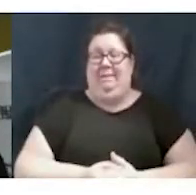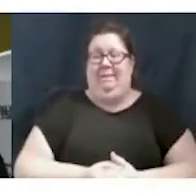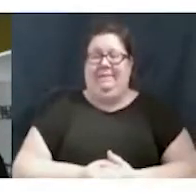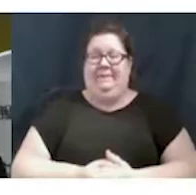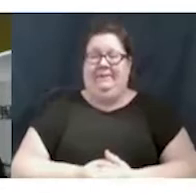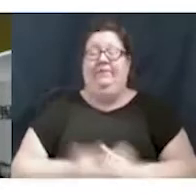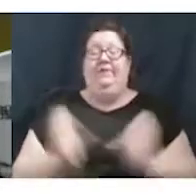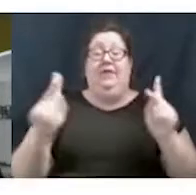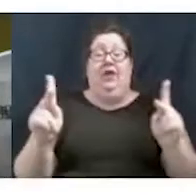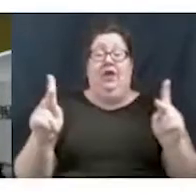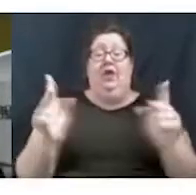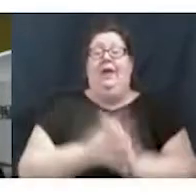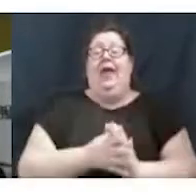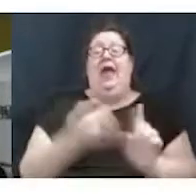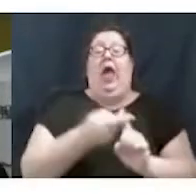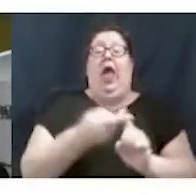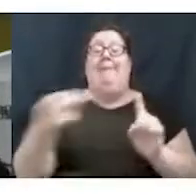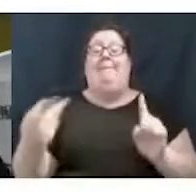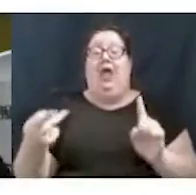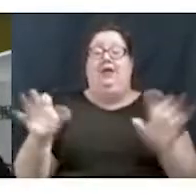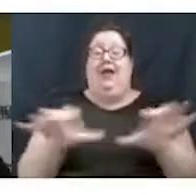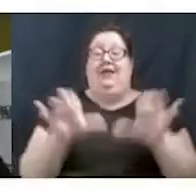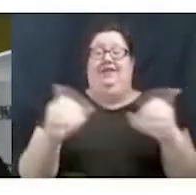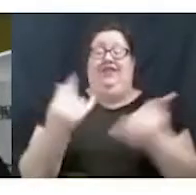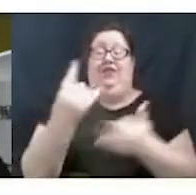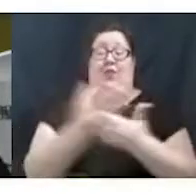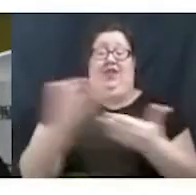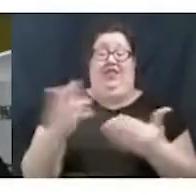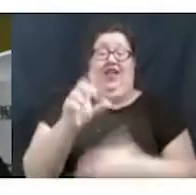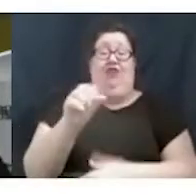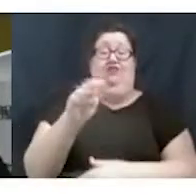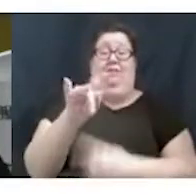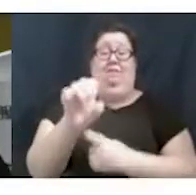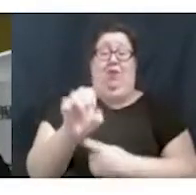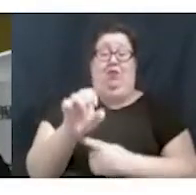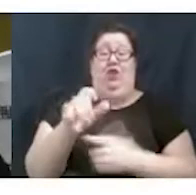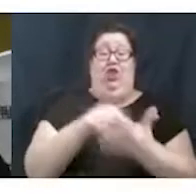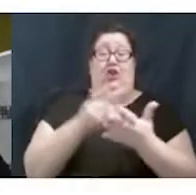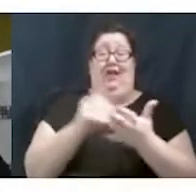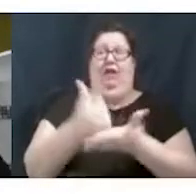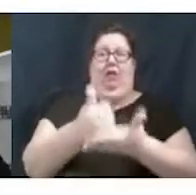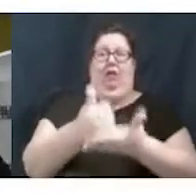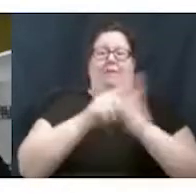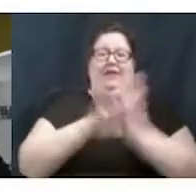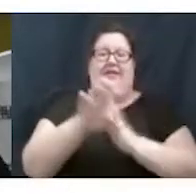All right, unplugged activities. This was one of the things remote learning helped me develop further. And sometimes I find myself